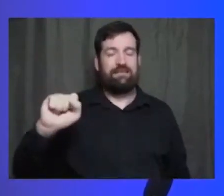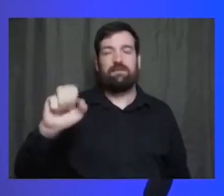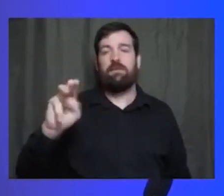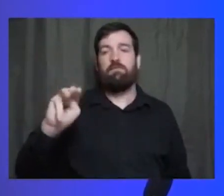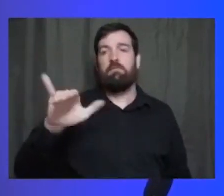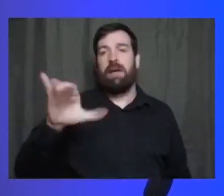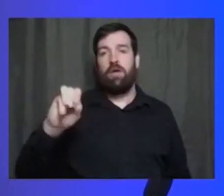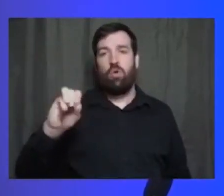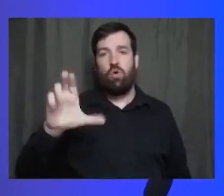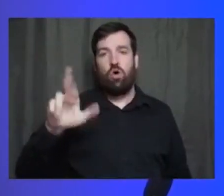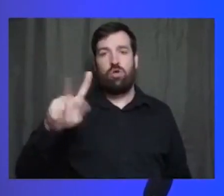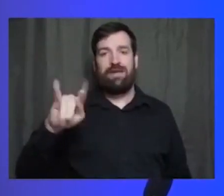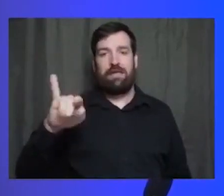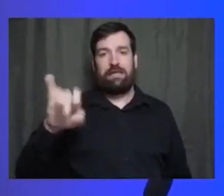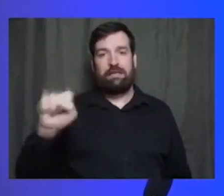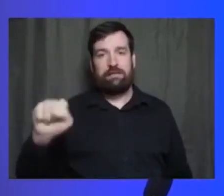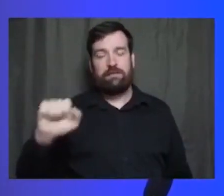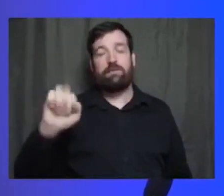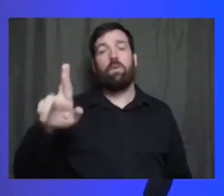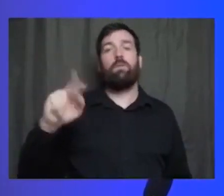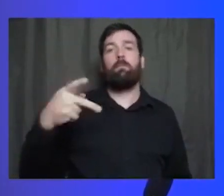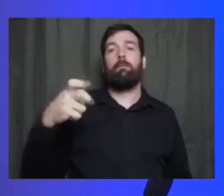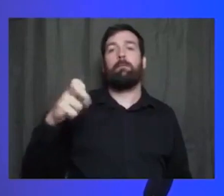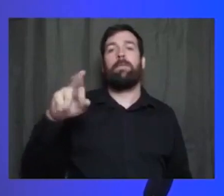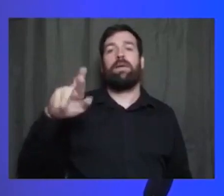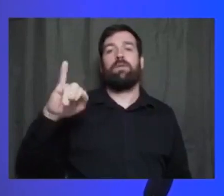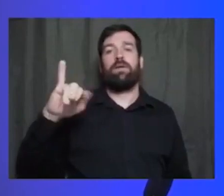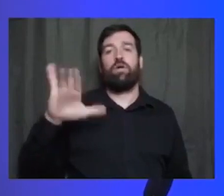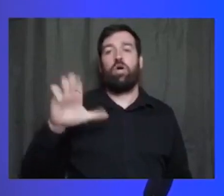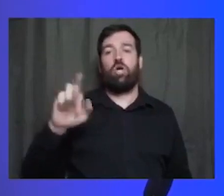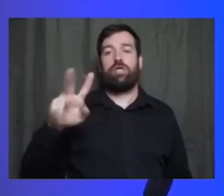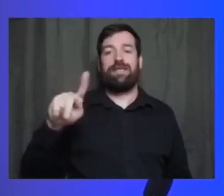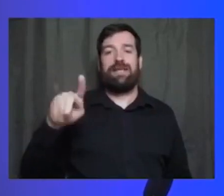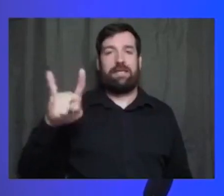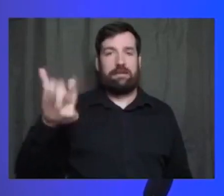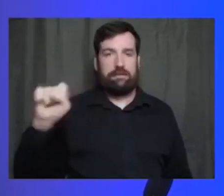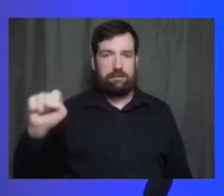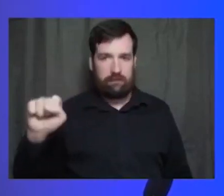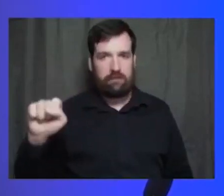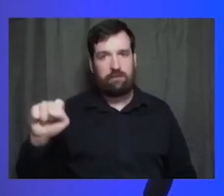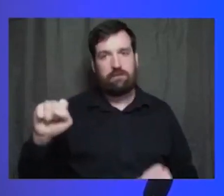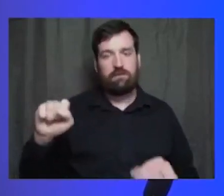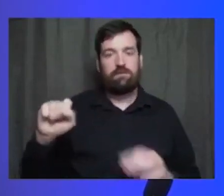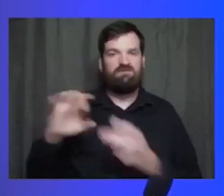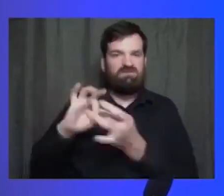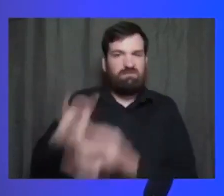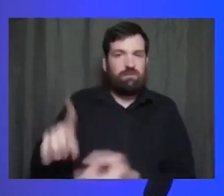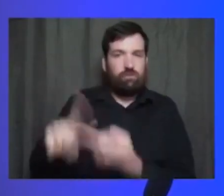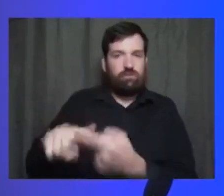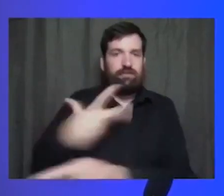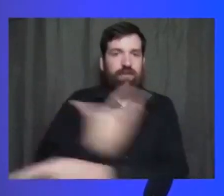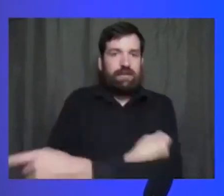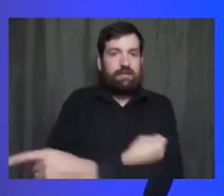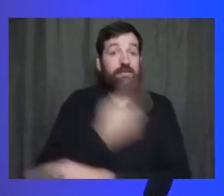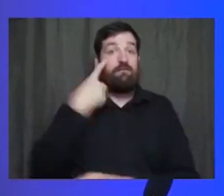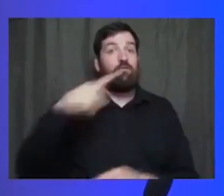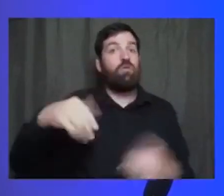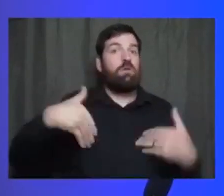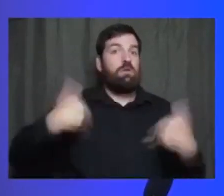vaccine than what we expect to be going on in the background rate of the population in boys kind of in that